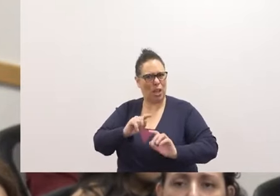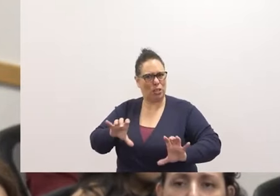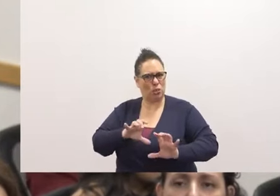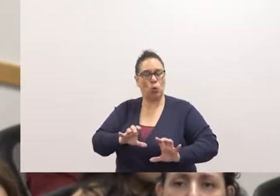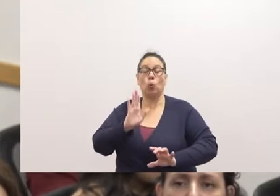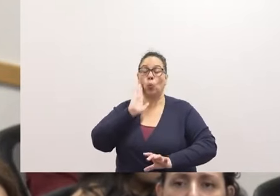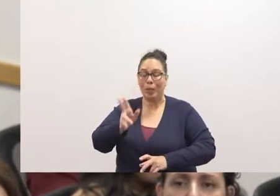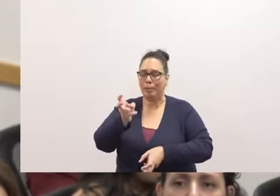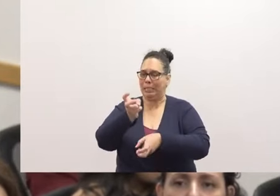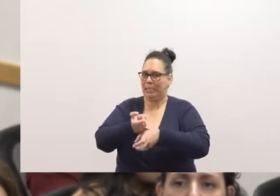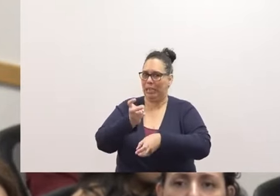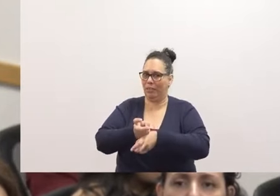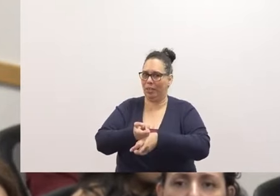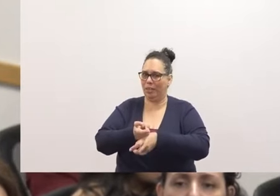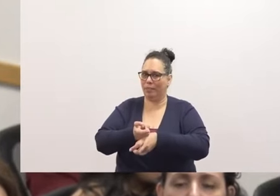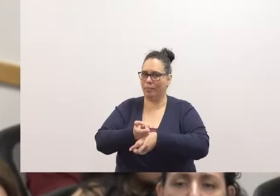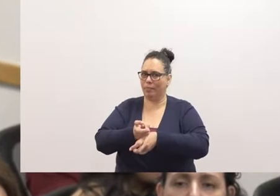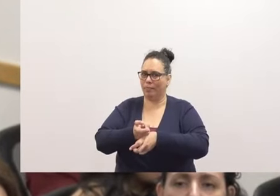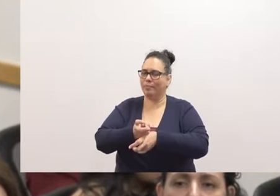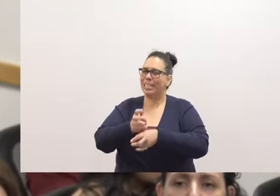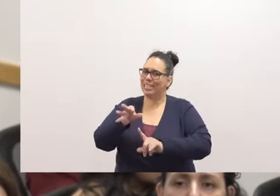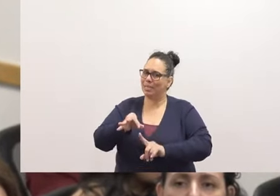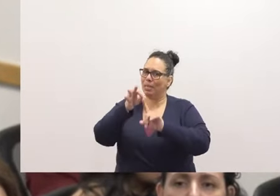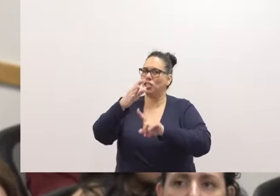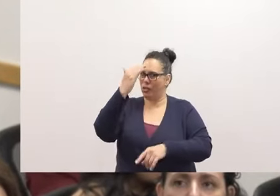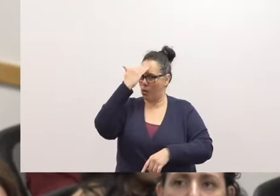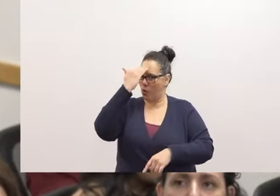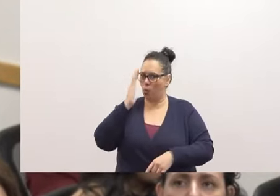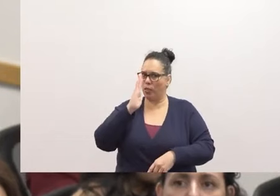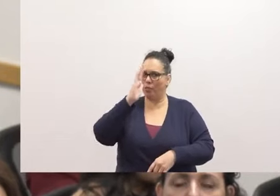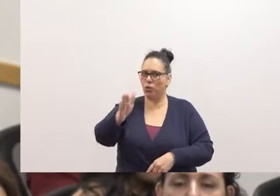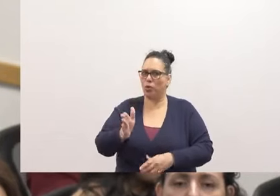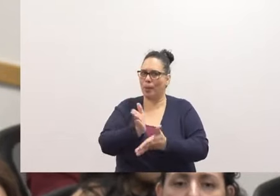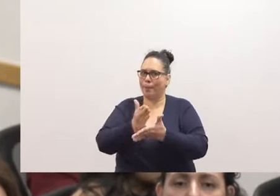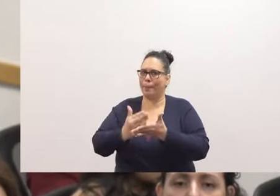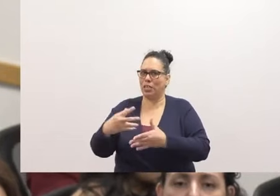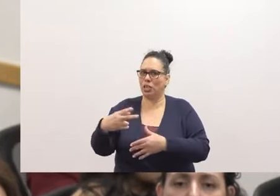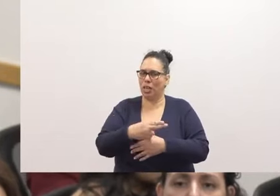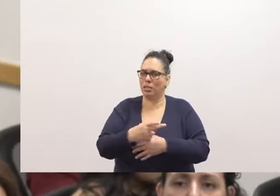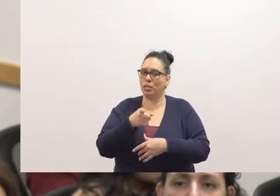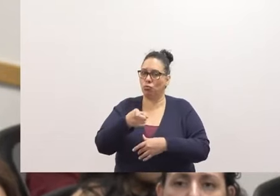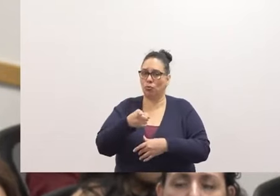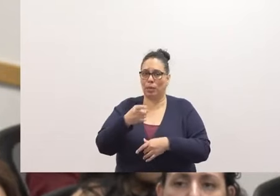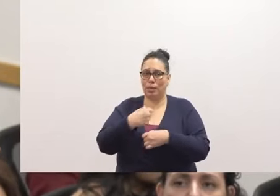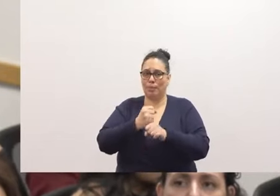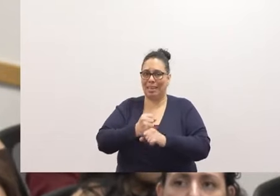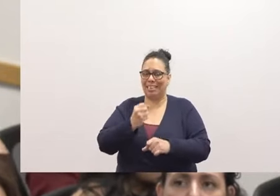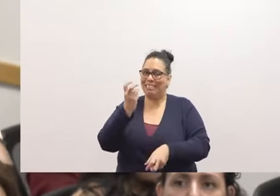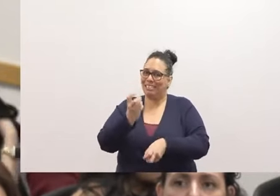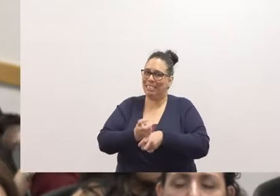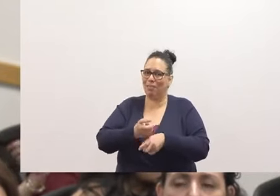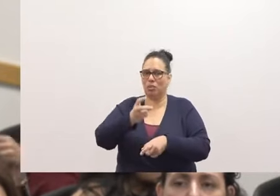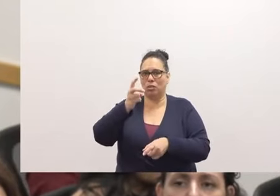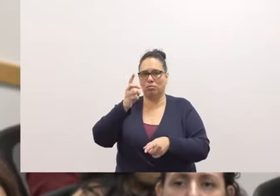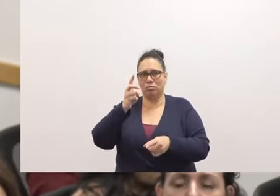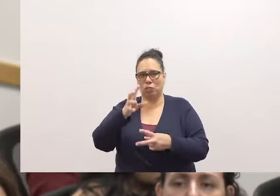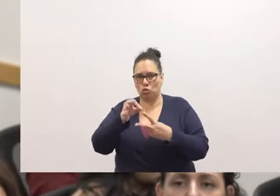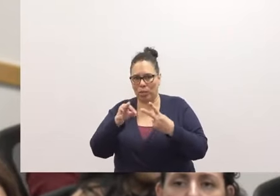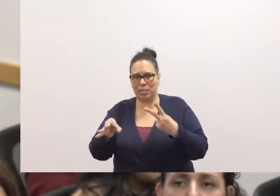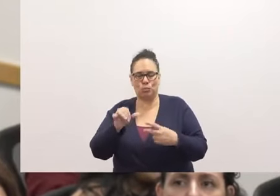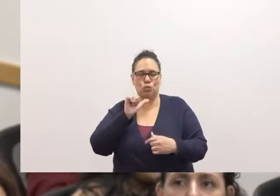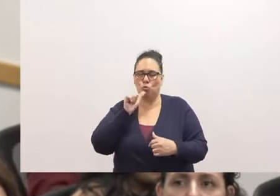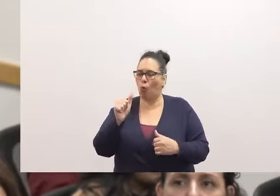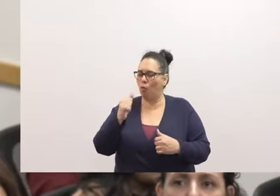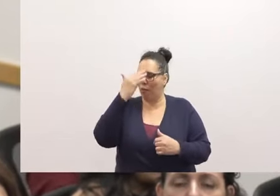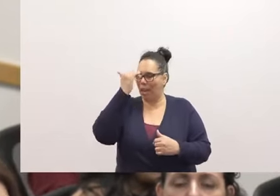extremely difficult. Given the budget cuts that are on the horizon, y'all are gonna have to make some really difficult choices. And all we want you to do is to not forget the